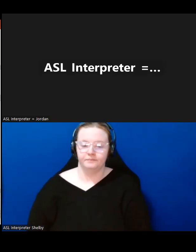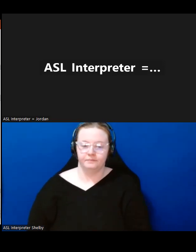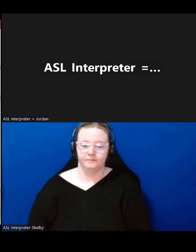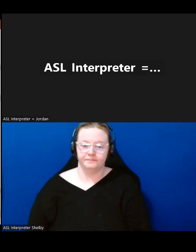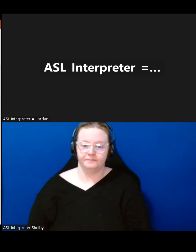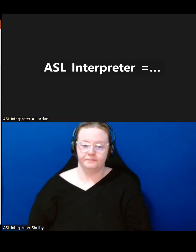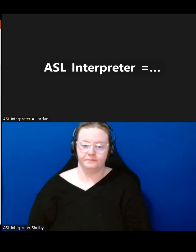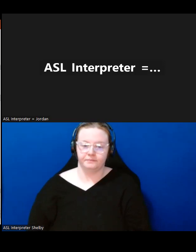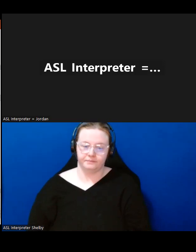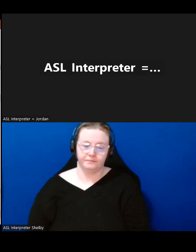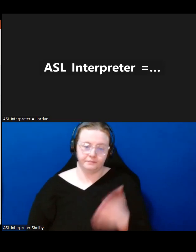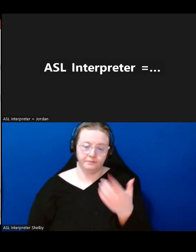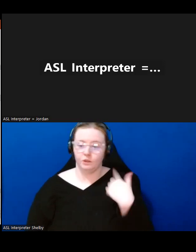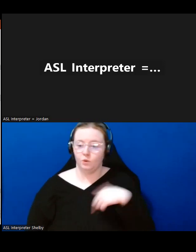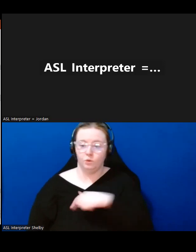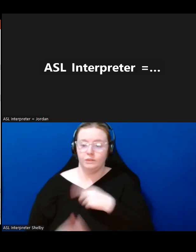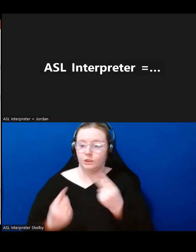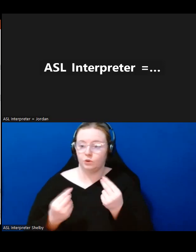So what do we do?